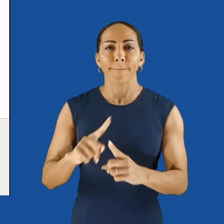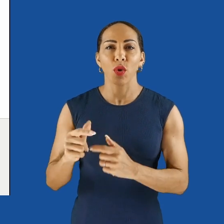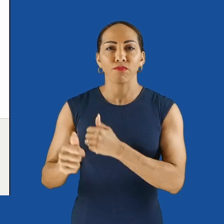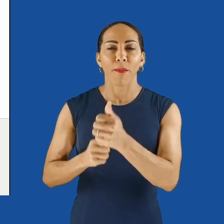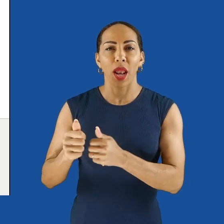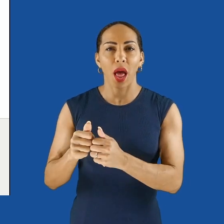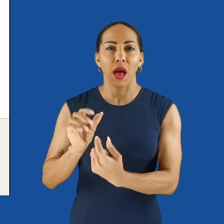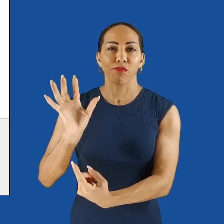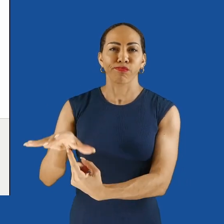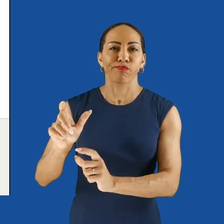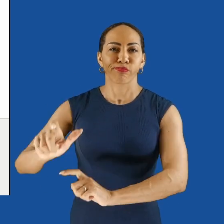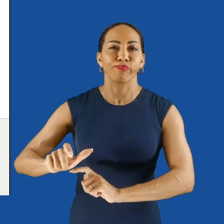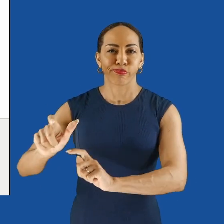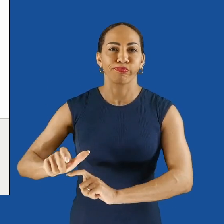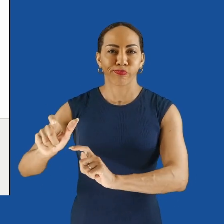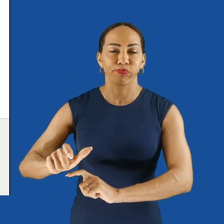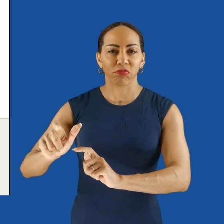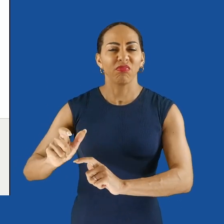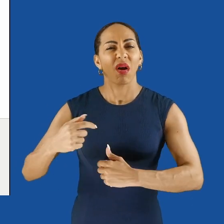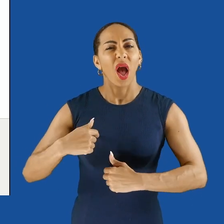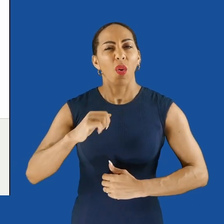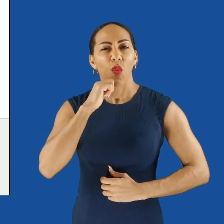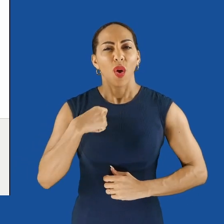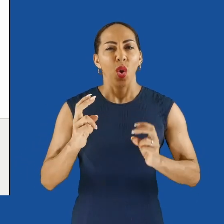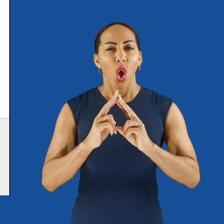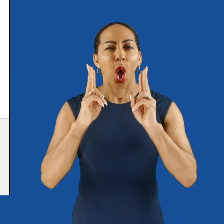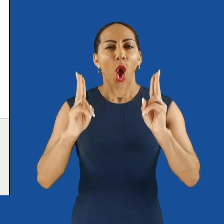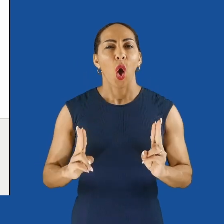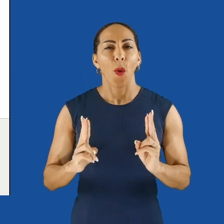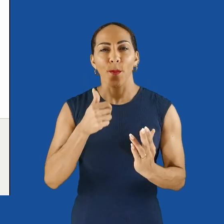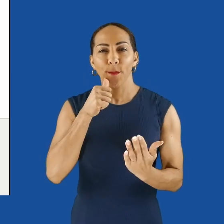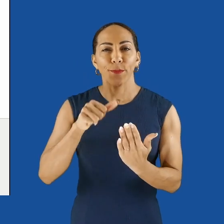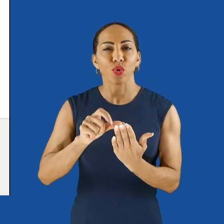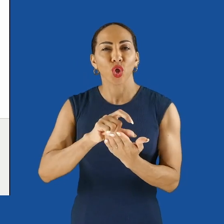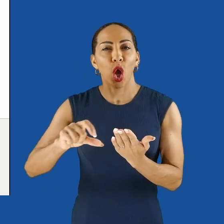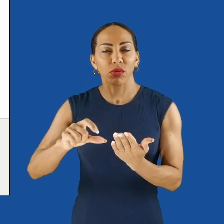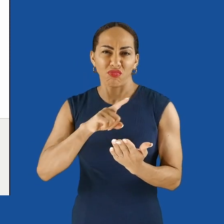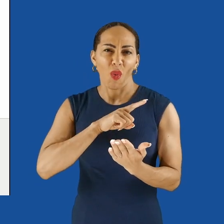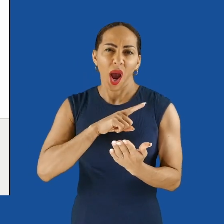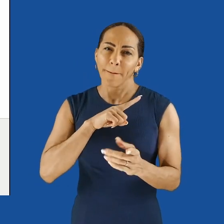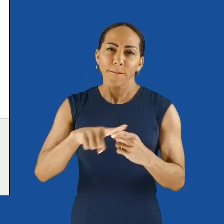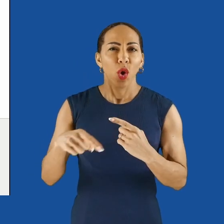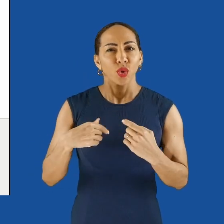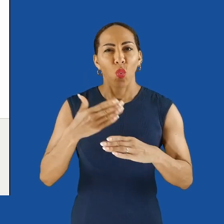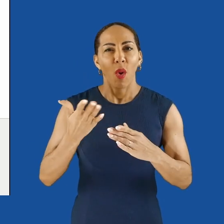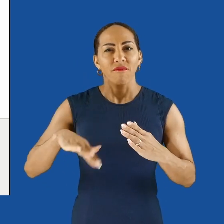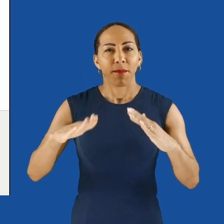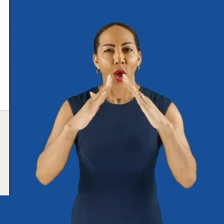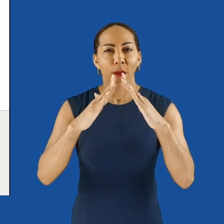often. I am going to put in my home postcode because I mainly work from home.